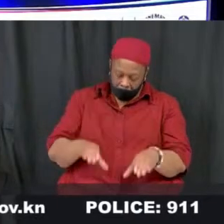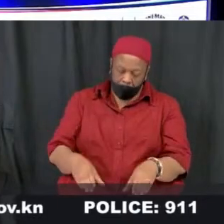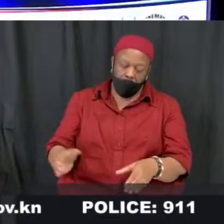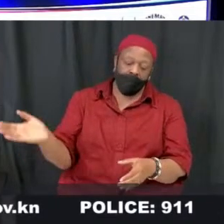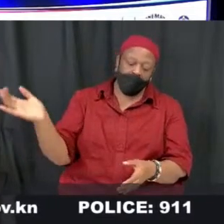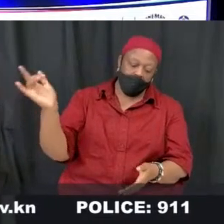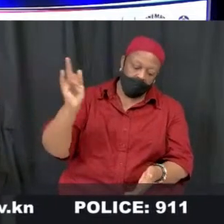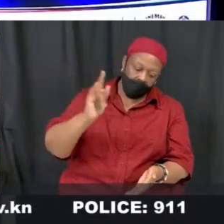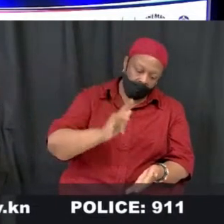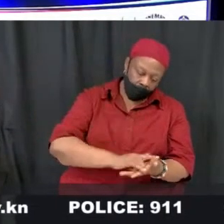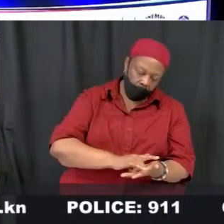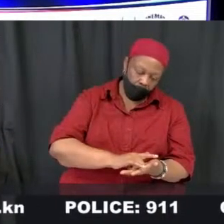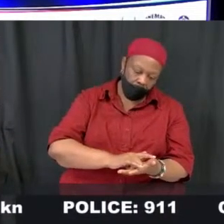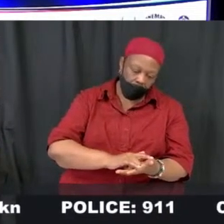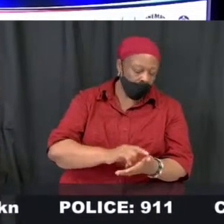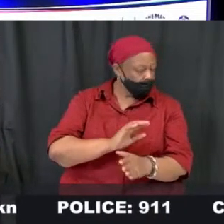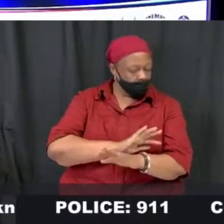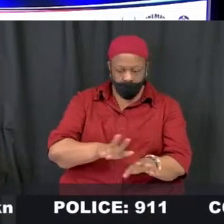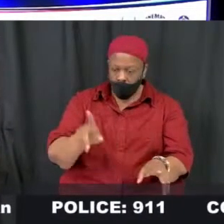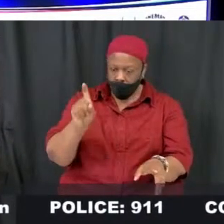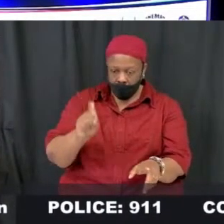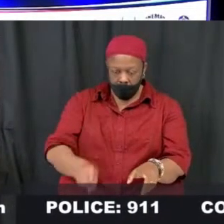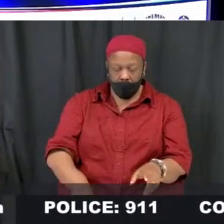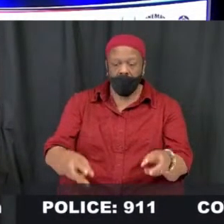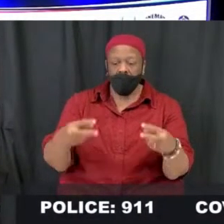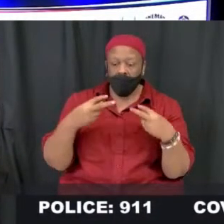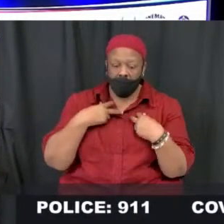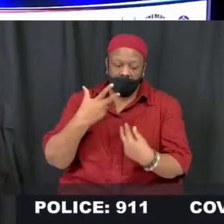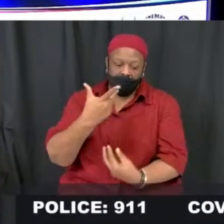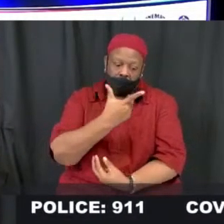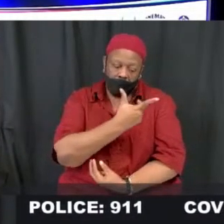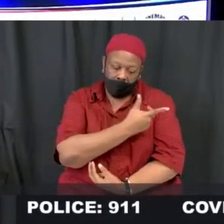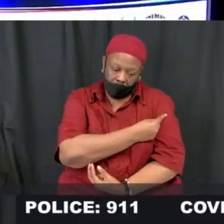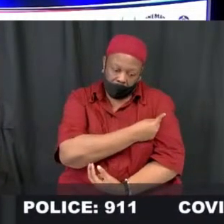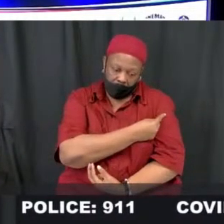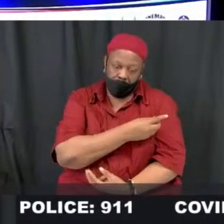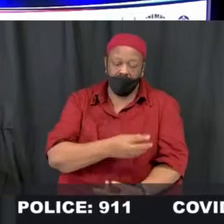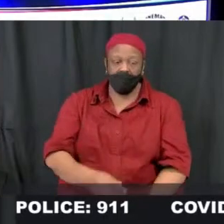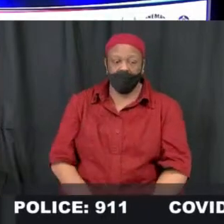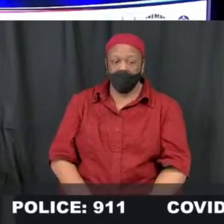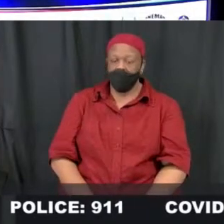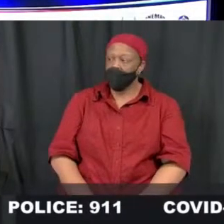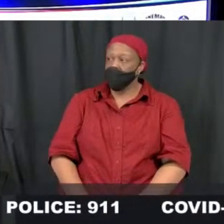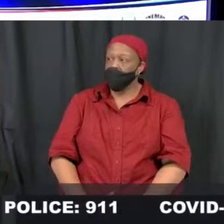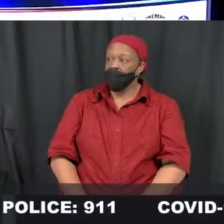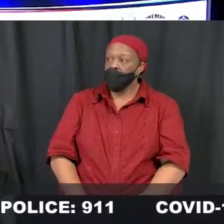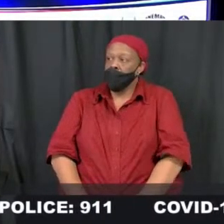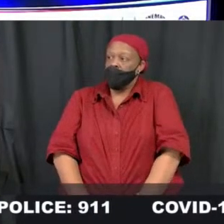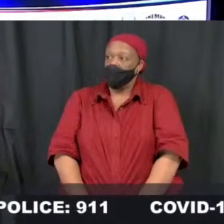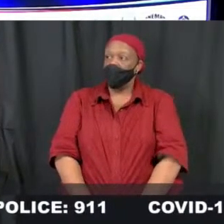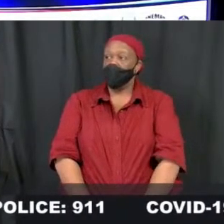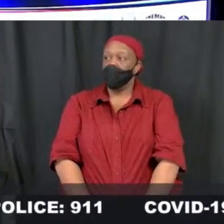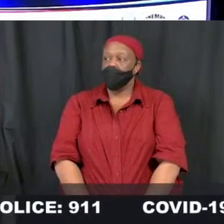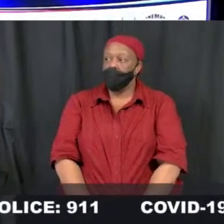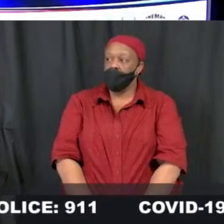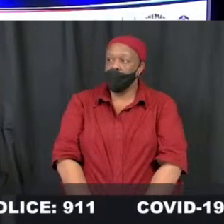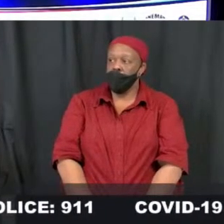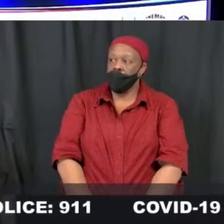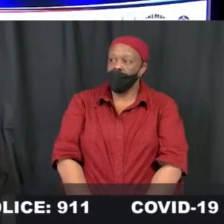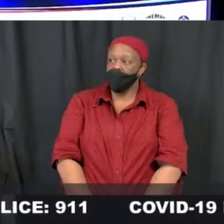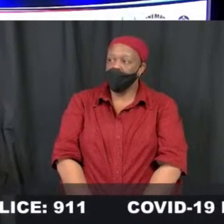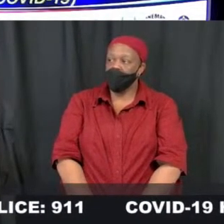and over. Nationals, citizens, residents, students with residency